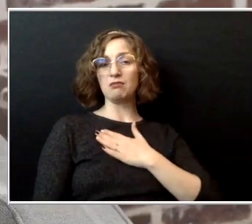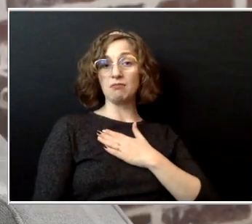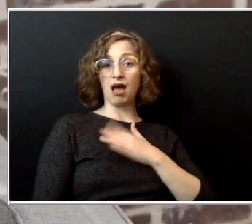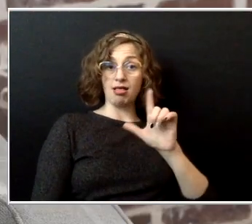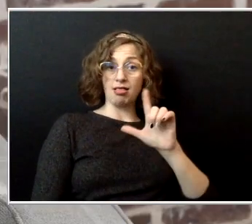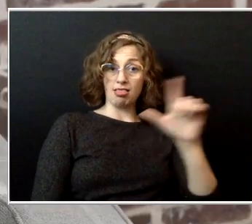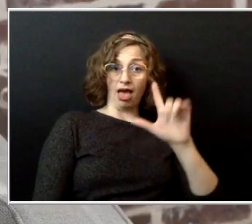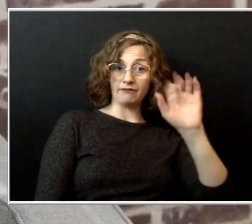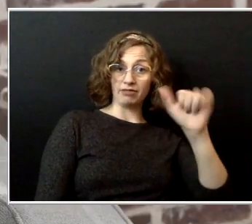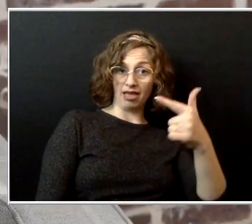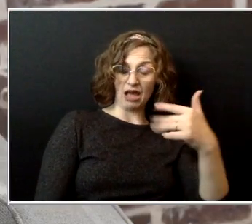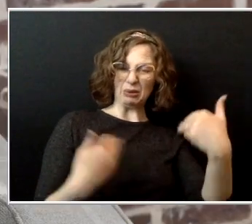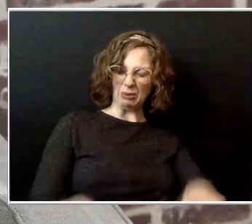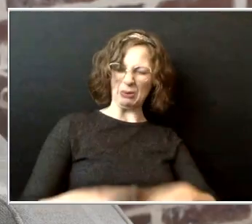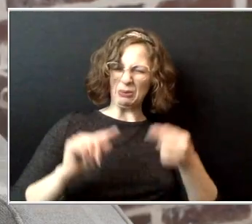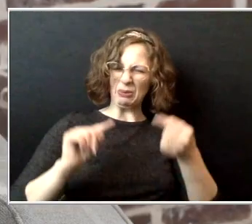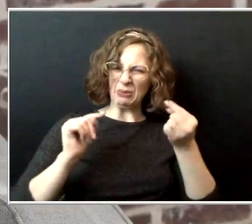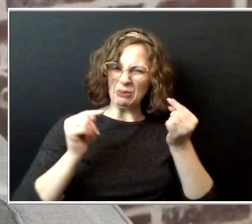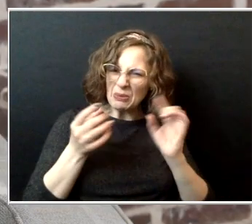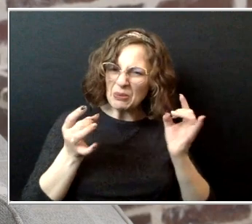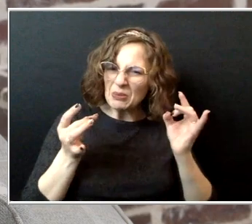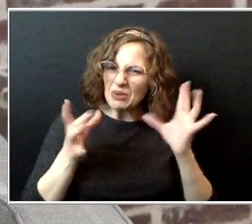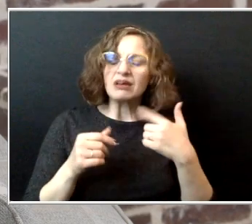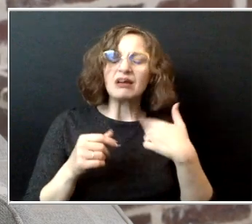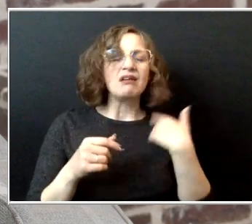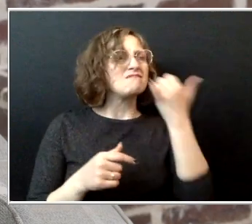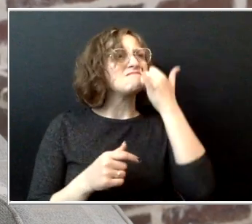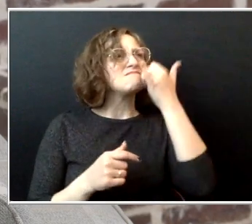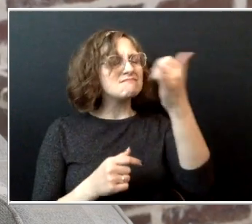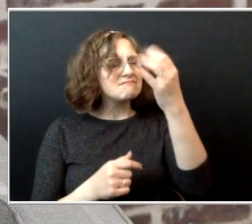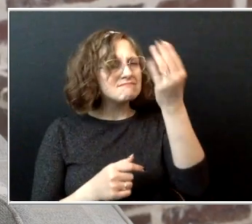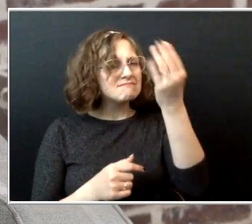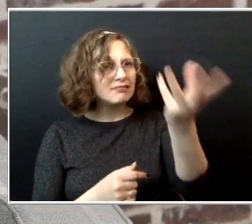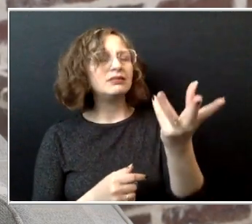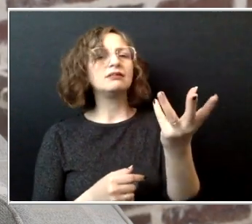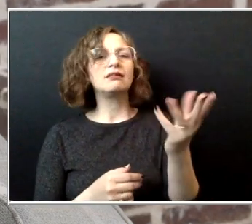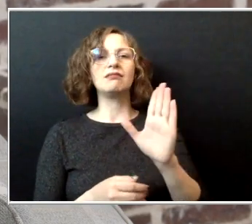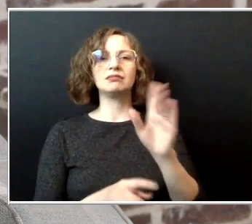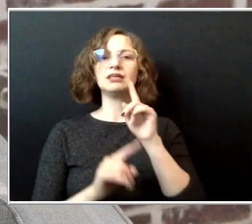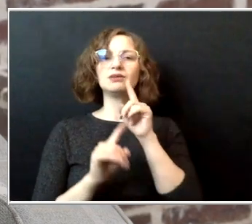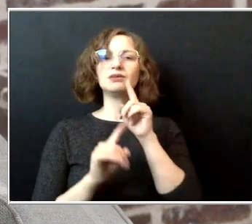them and said, hey, I'm having this really bad pain. And the response it was just,